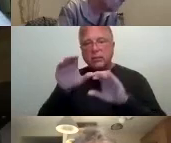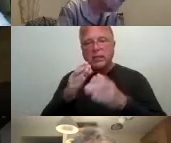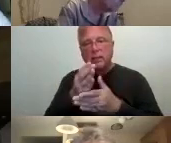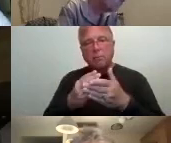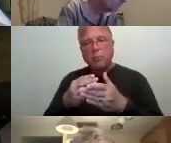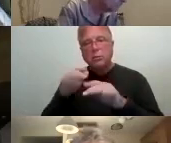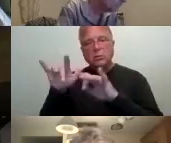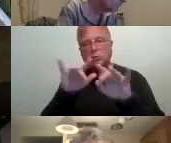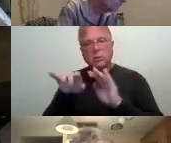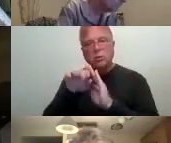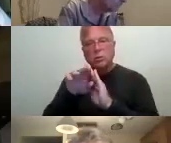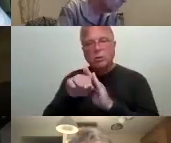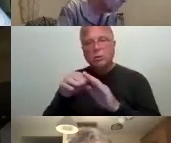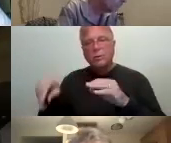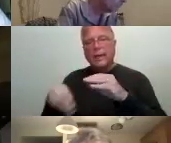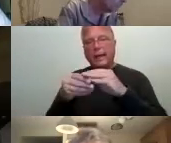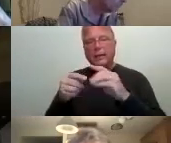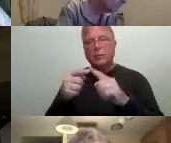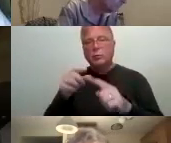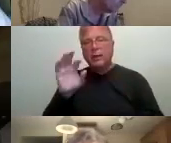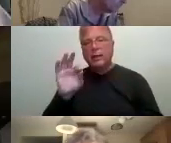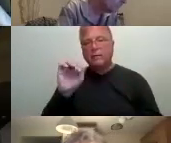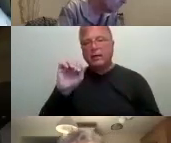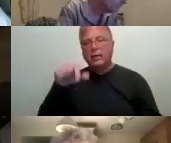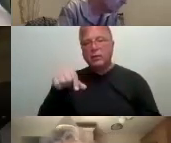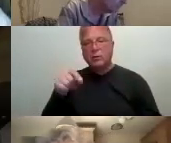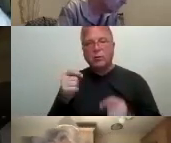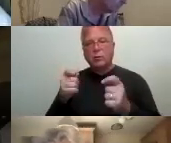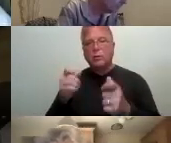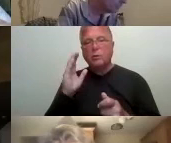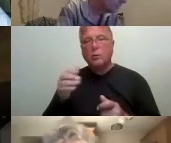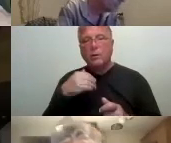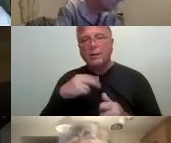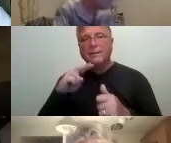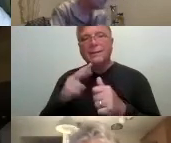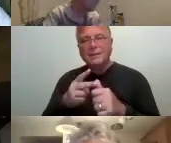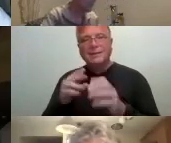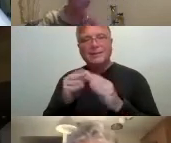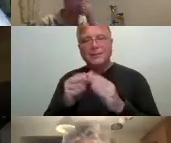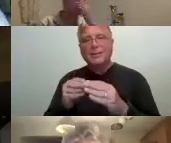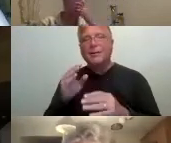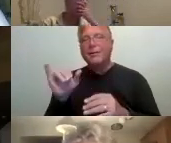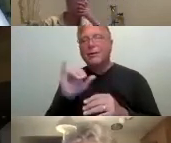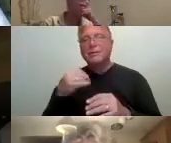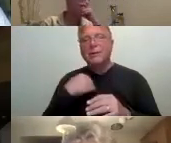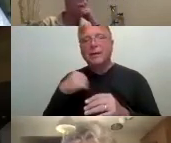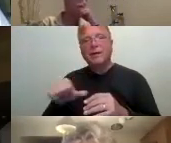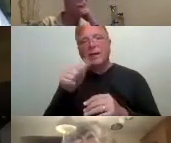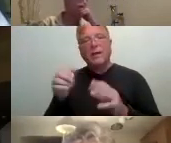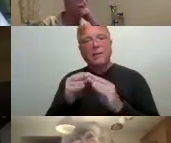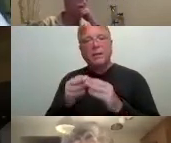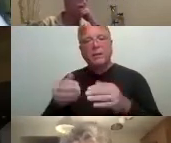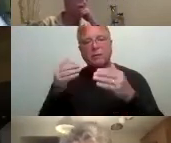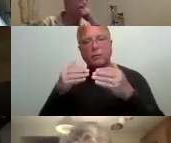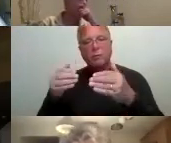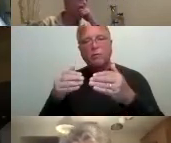put in a FAQ. Really quickly, remind you that we'll have a second meeting. We're also having another meeting for Move Forward for